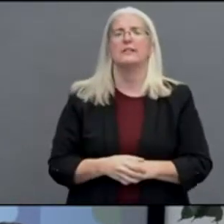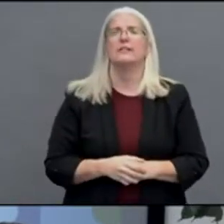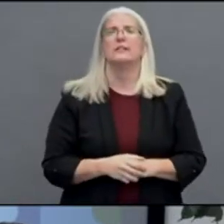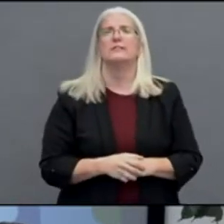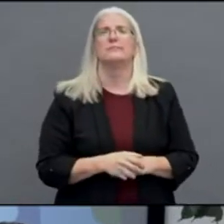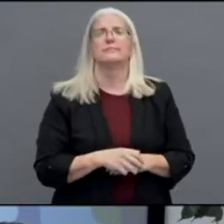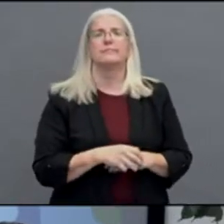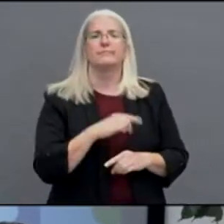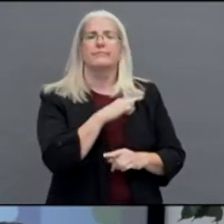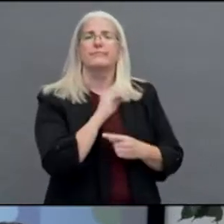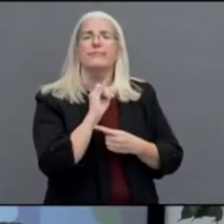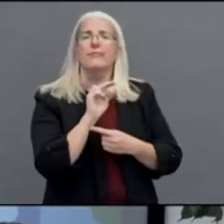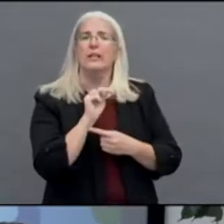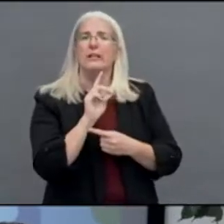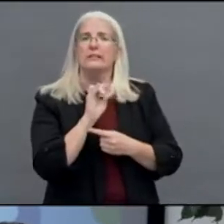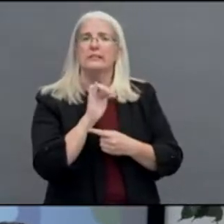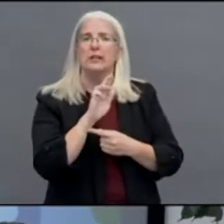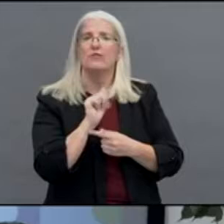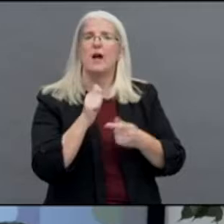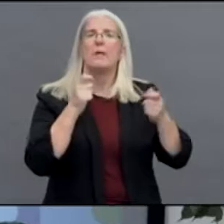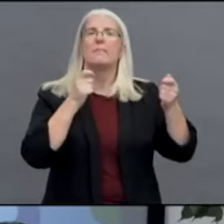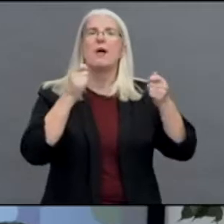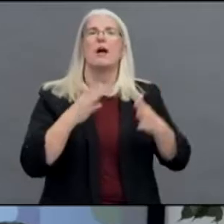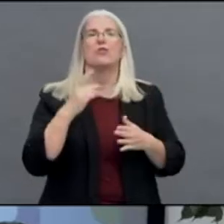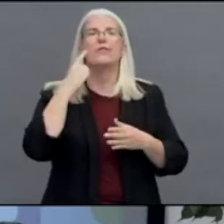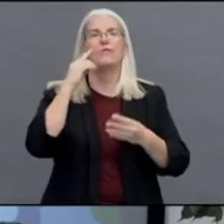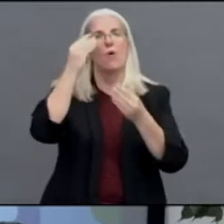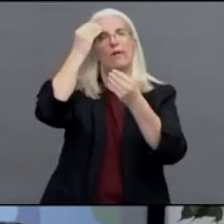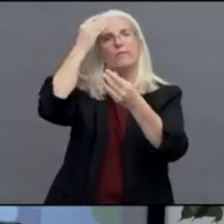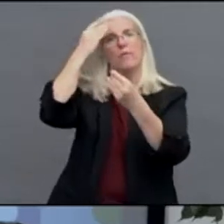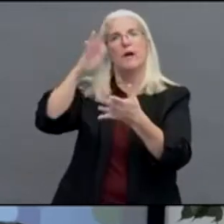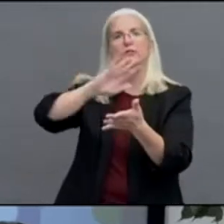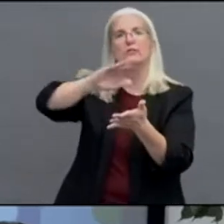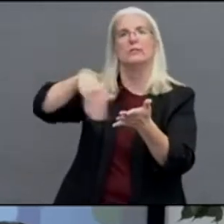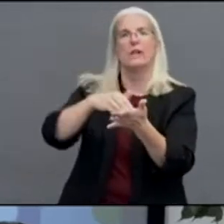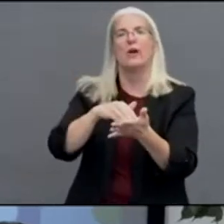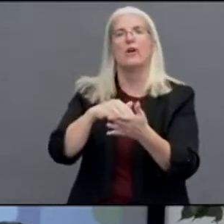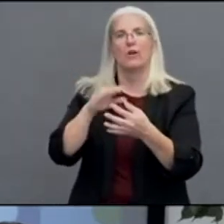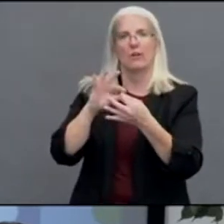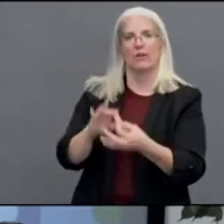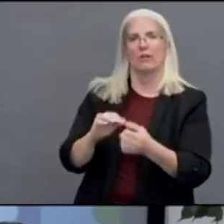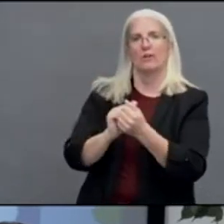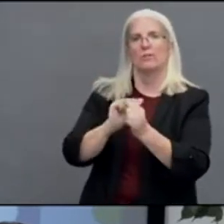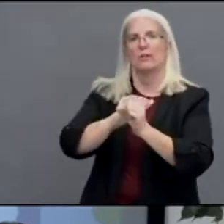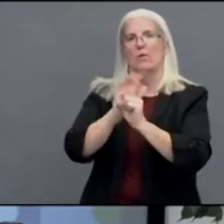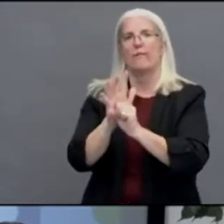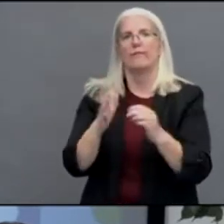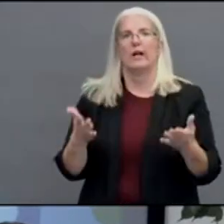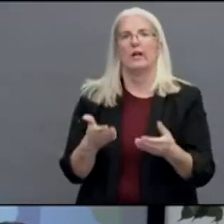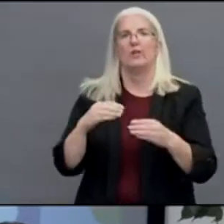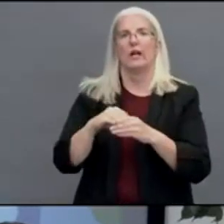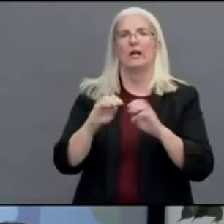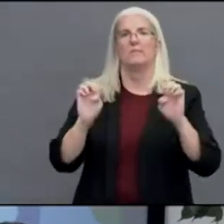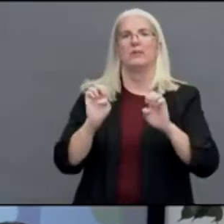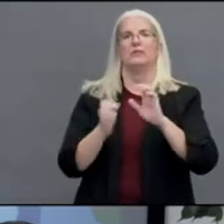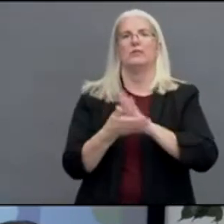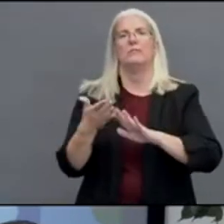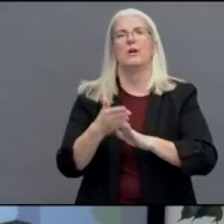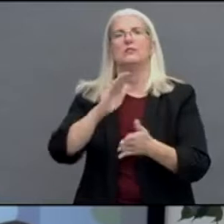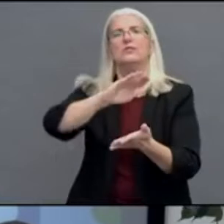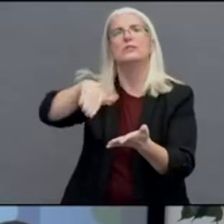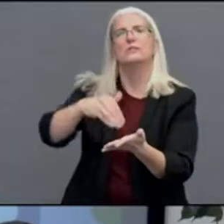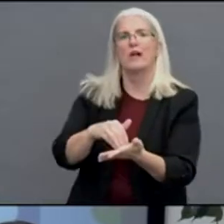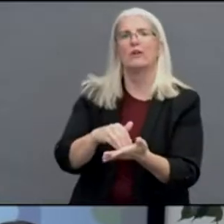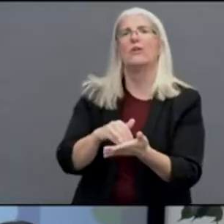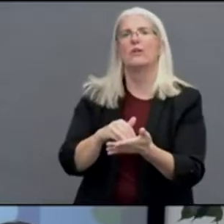manager for the Joint Information Center on COVID-19 here in our Emergency Operations Center. So we have a lot of